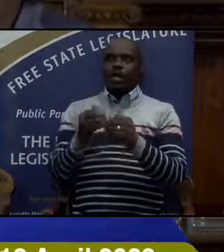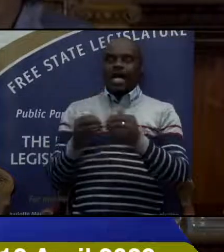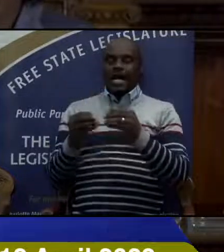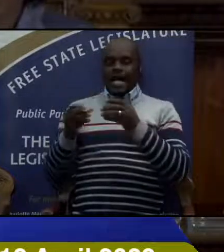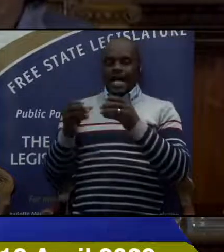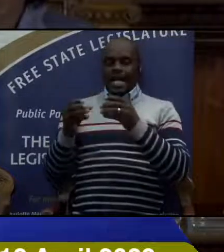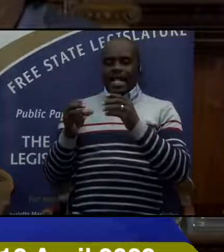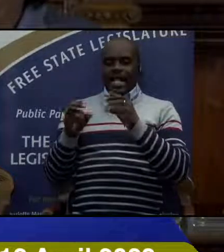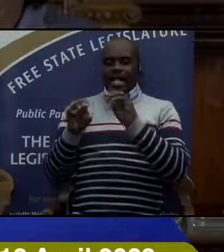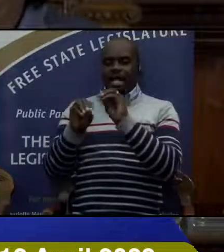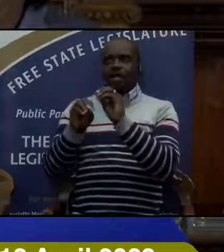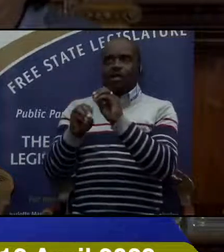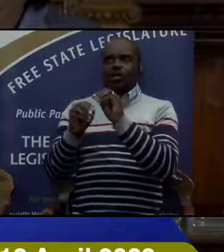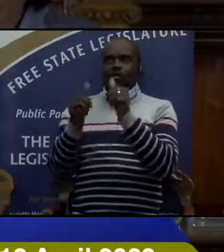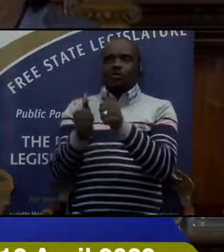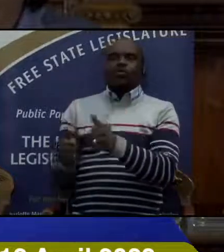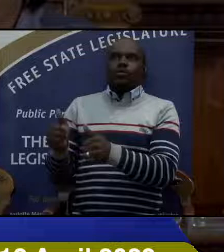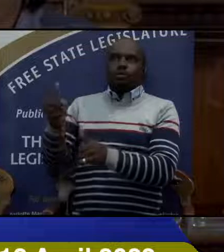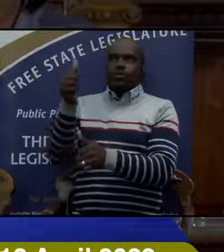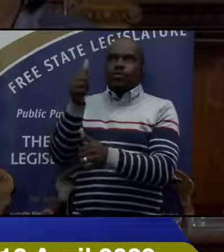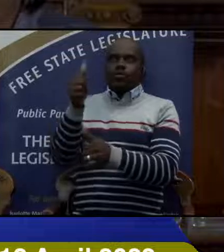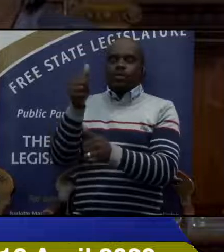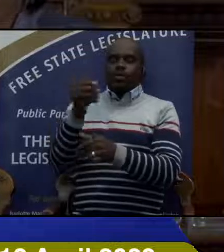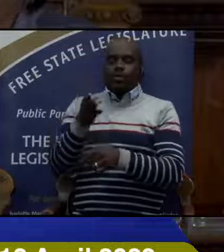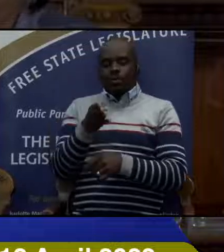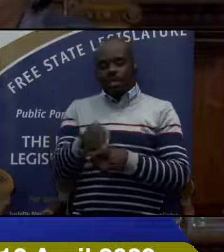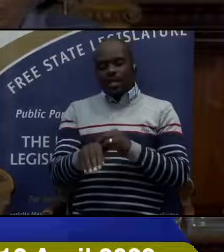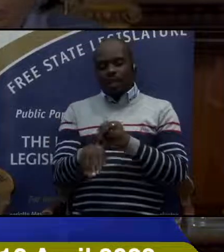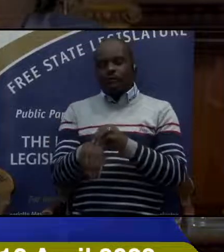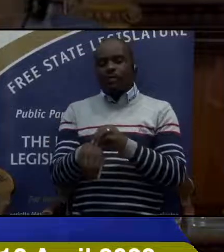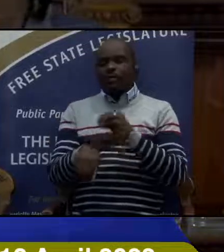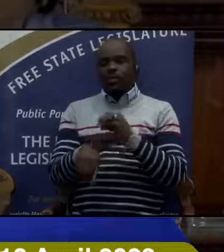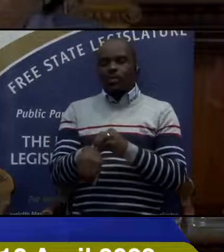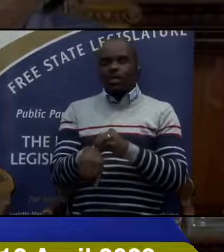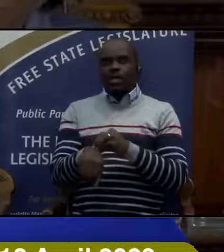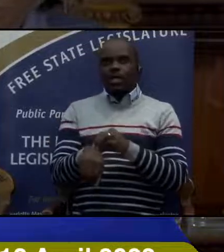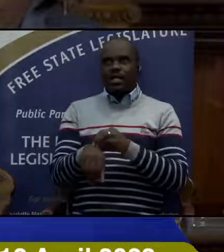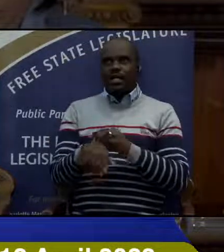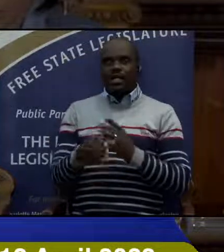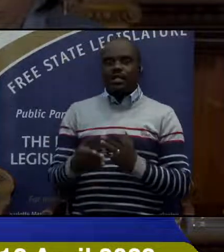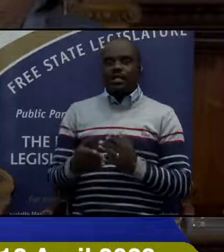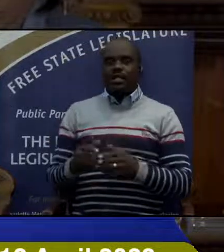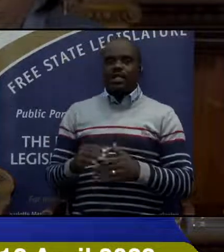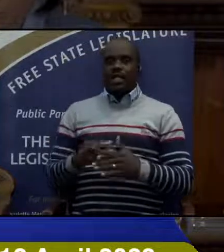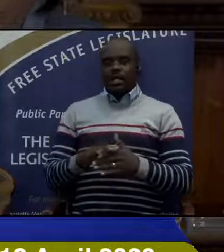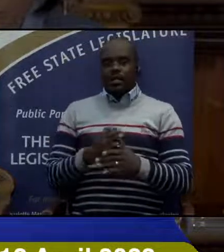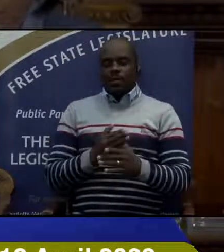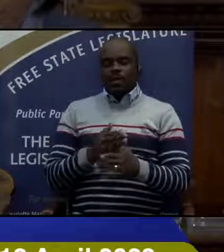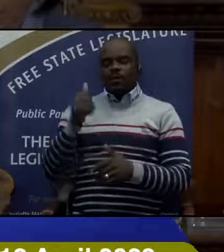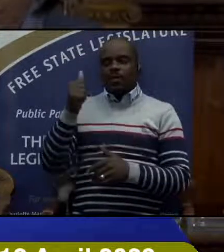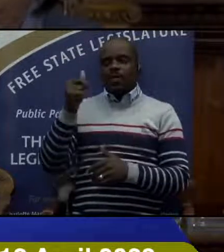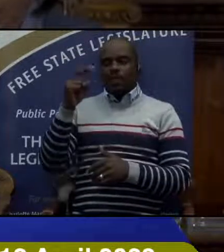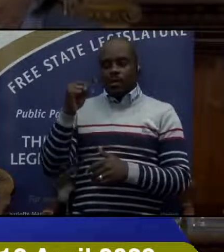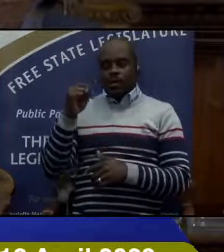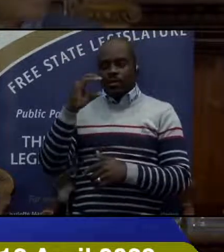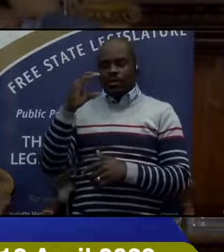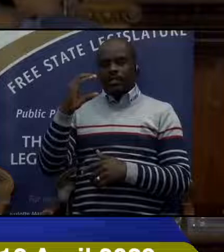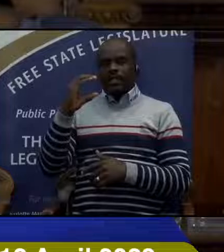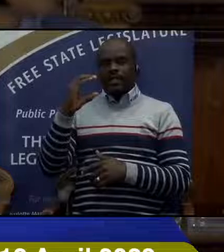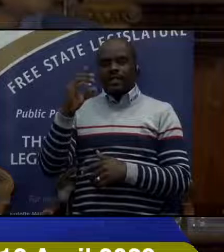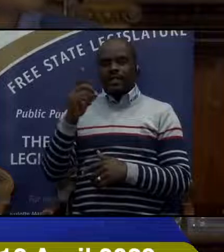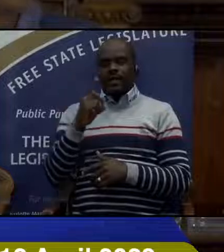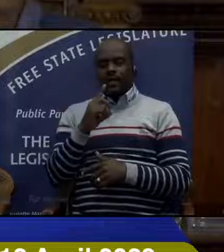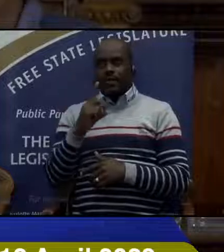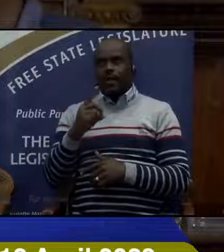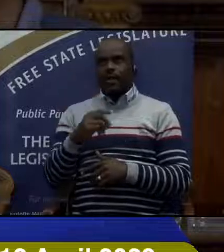This happened because of the implementation of the ANC policies. The Freedom Charter that was adopted by the